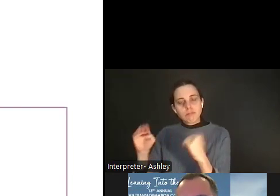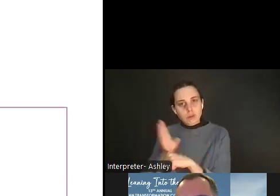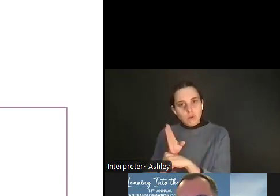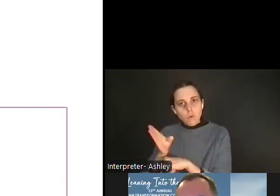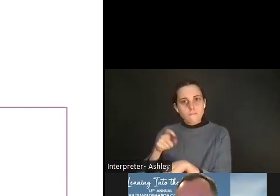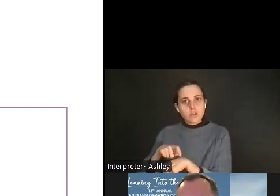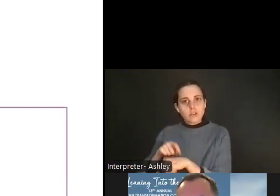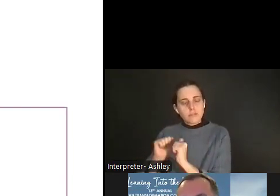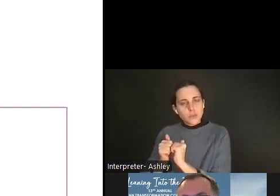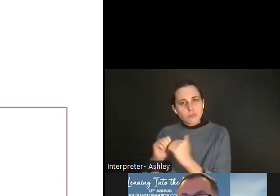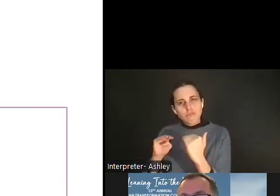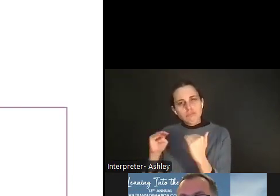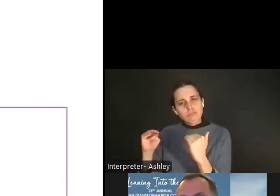this